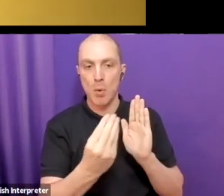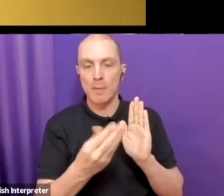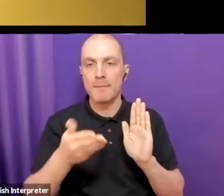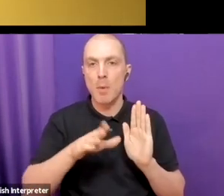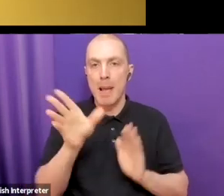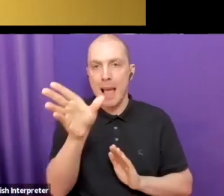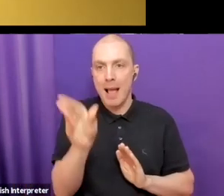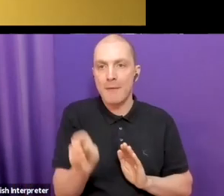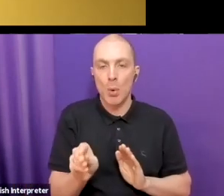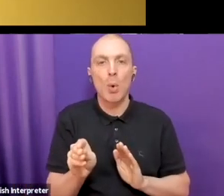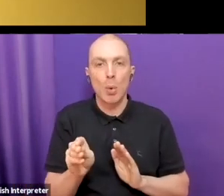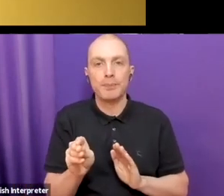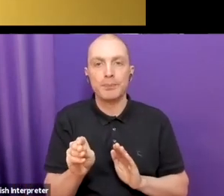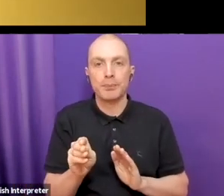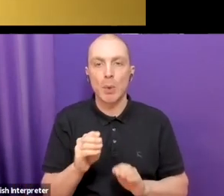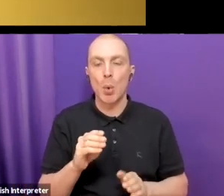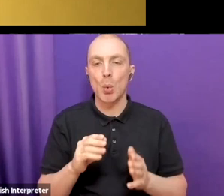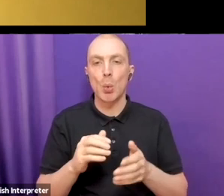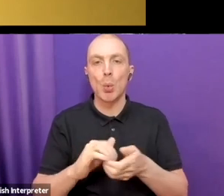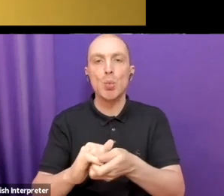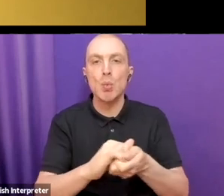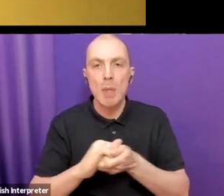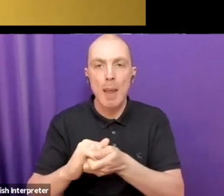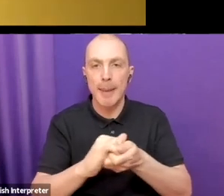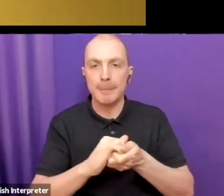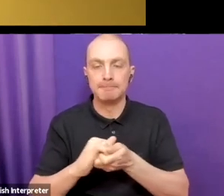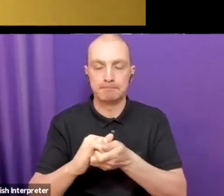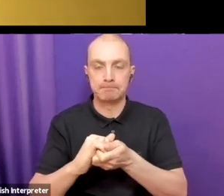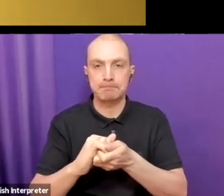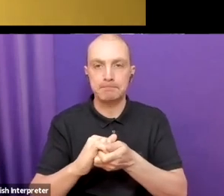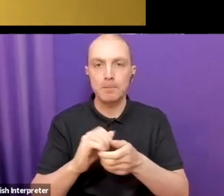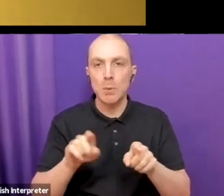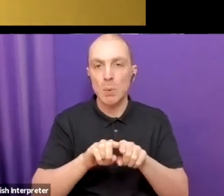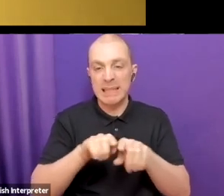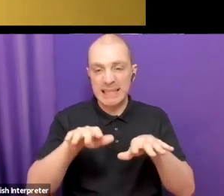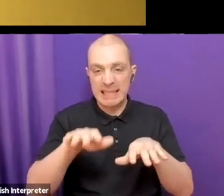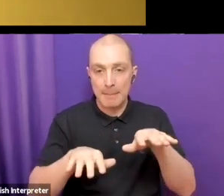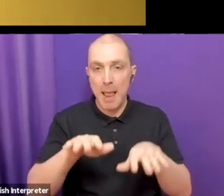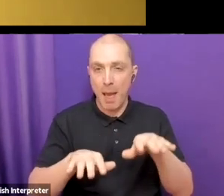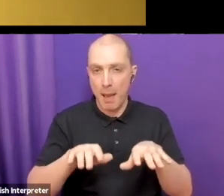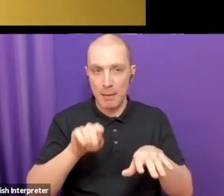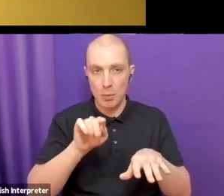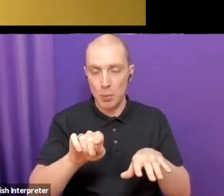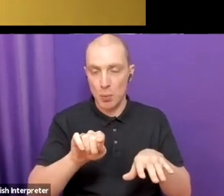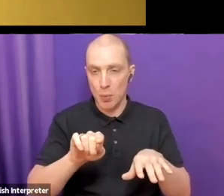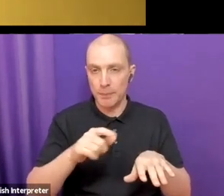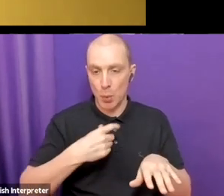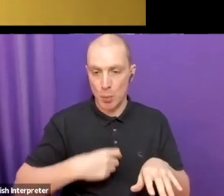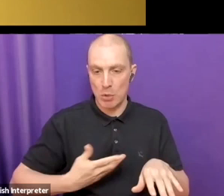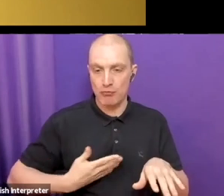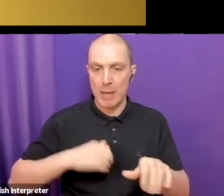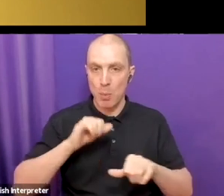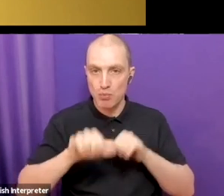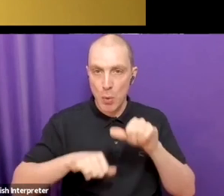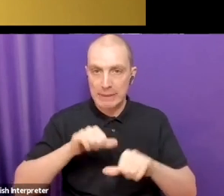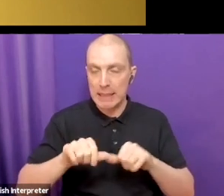Union, which is very interesting. The UPR is similar to other human rights and mechanisms as encourages